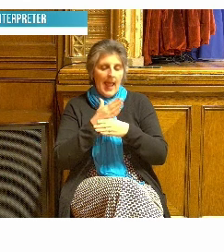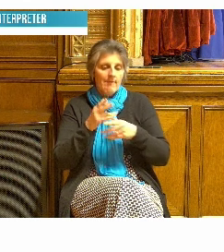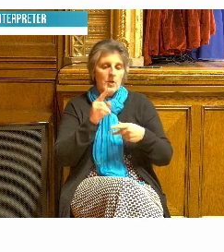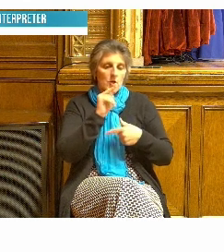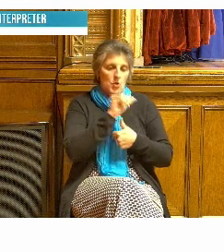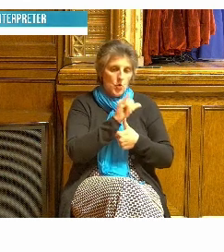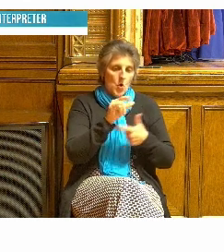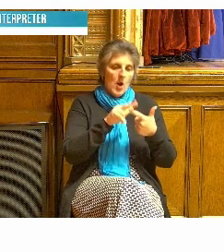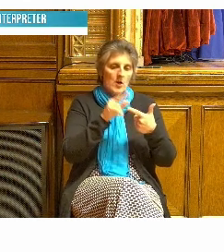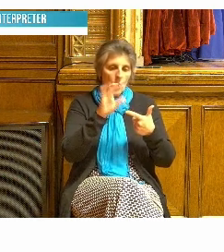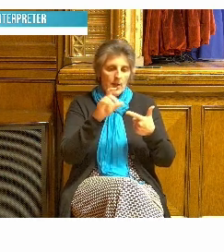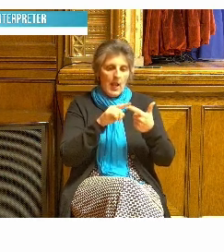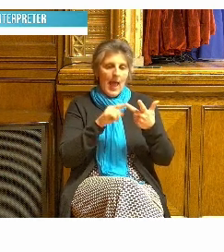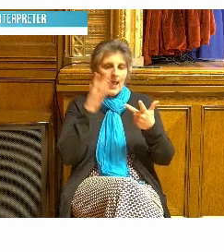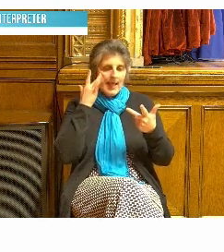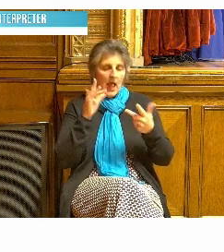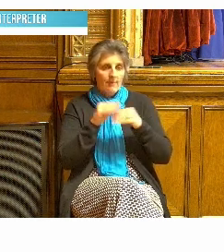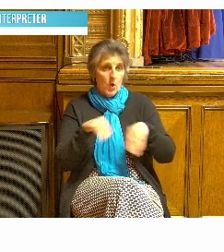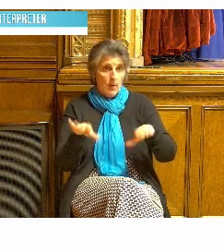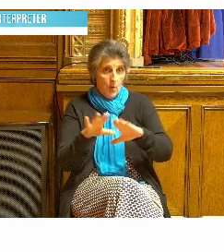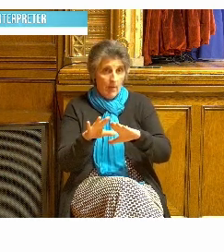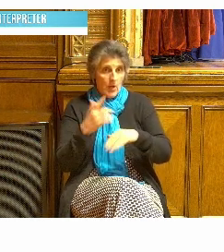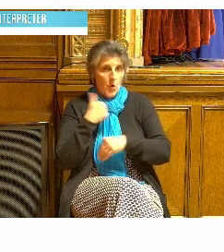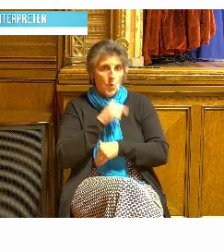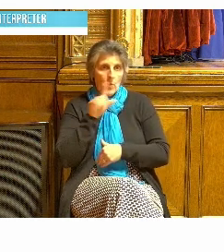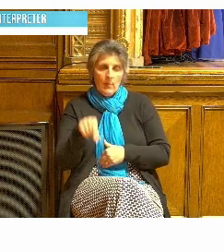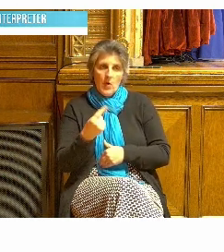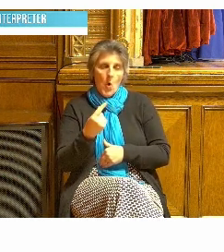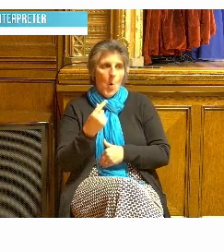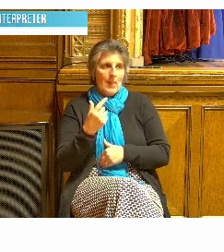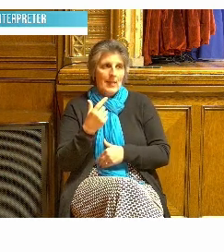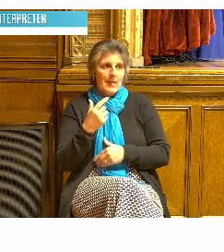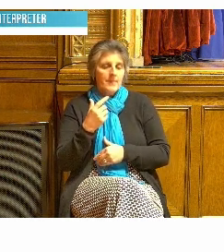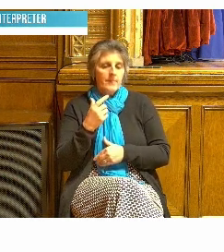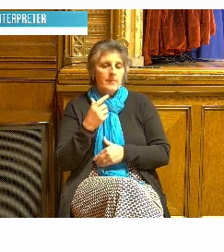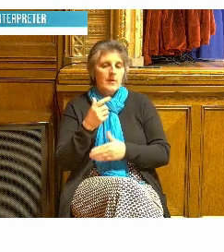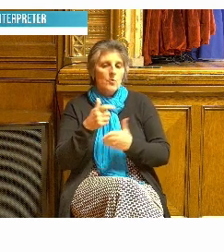Carolina, and California properties, it would only take